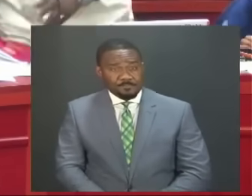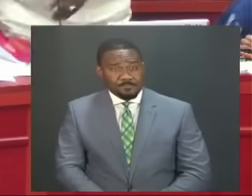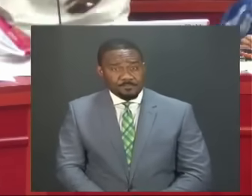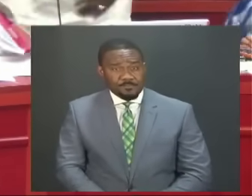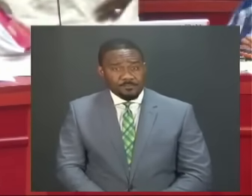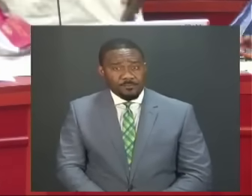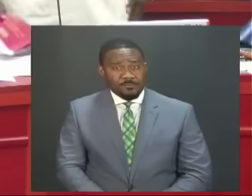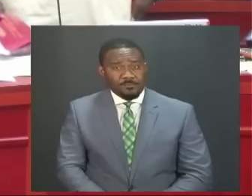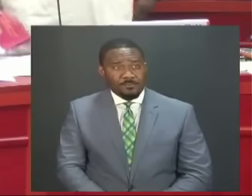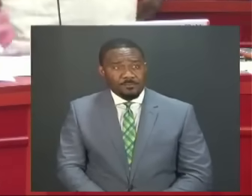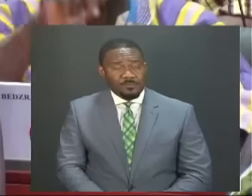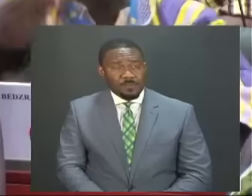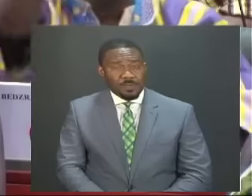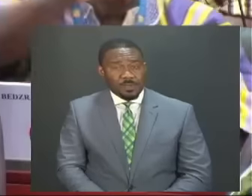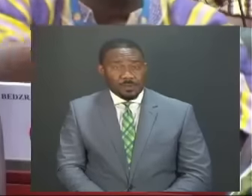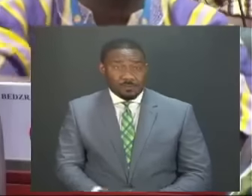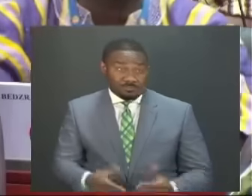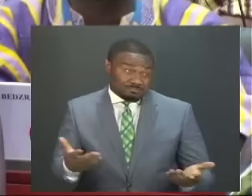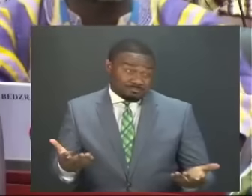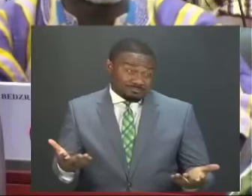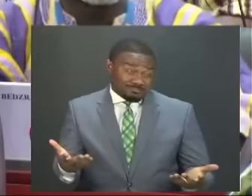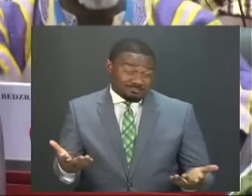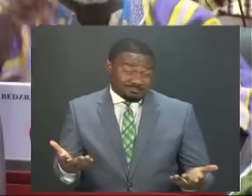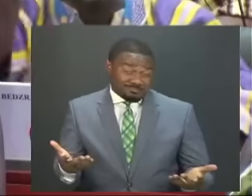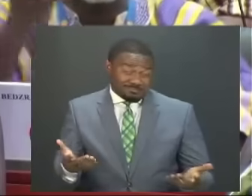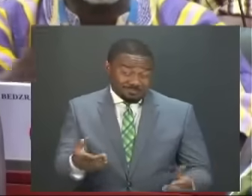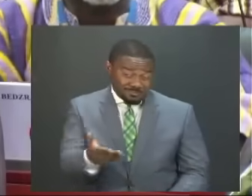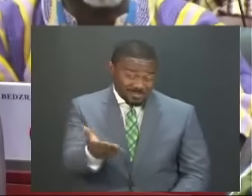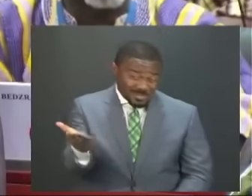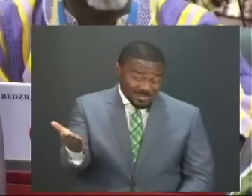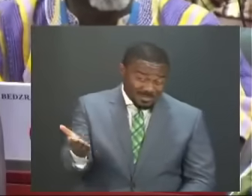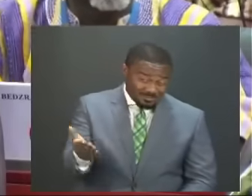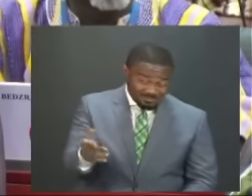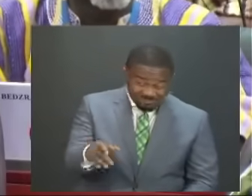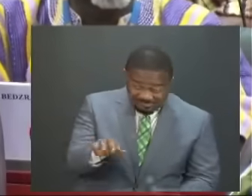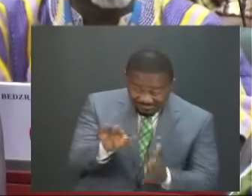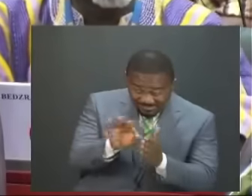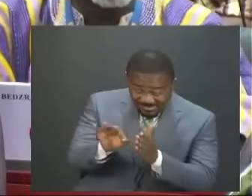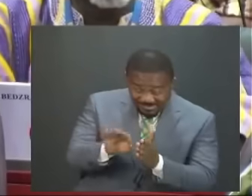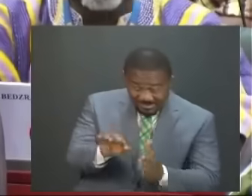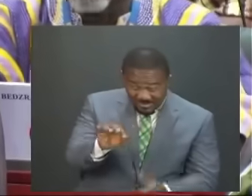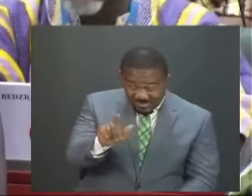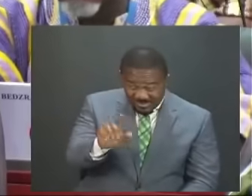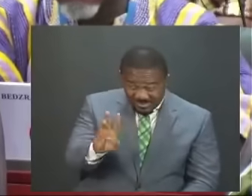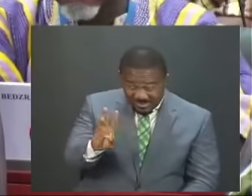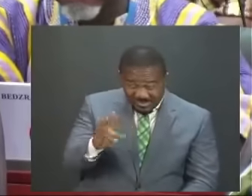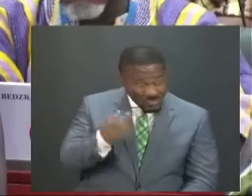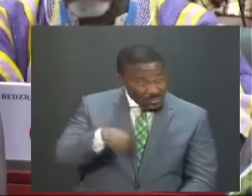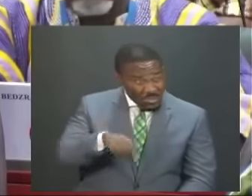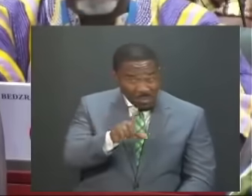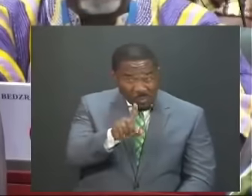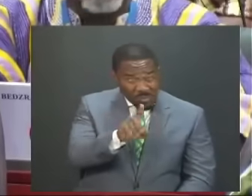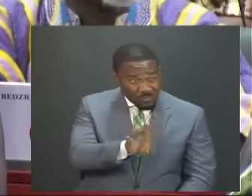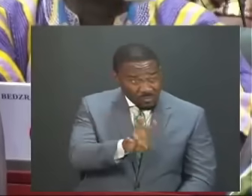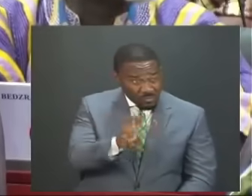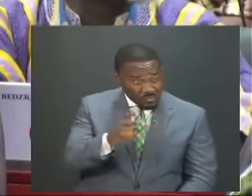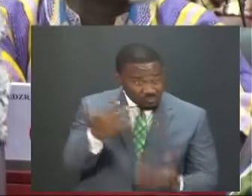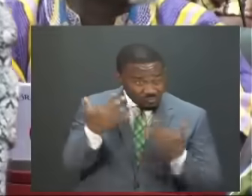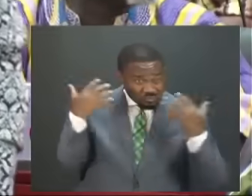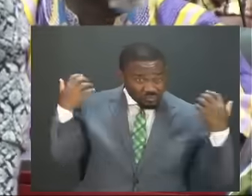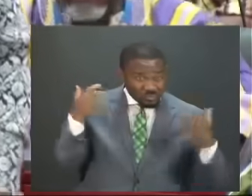Speaker, they are 26. They are 26. We are 142. So,